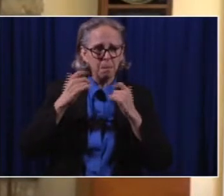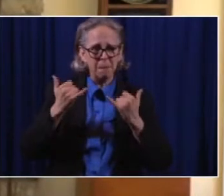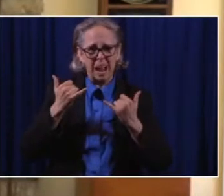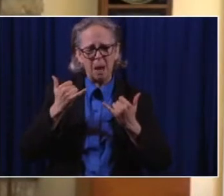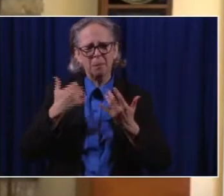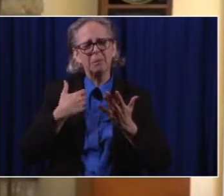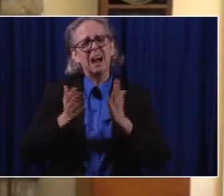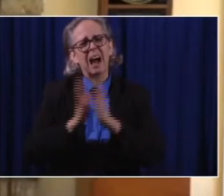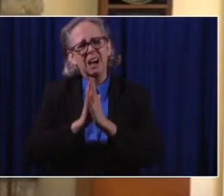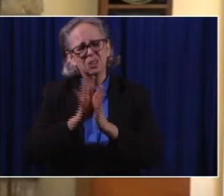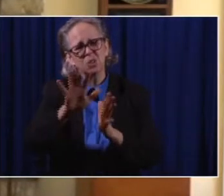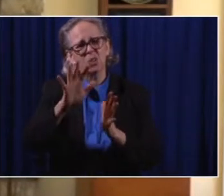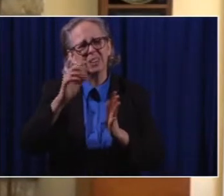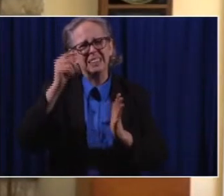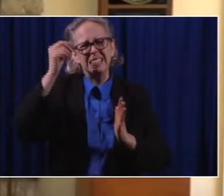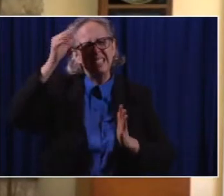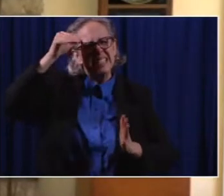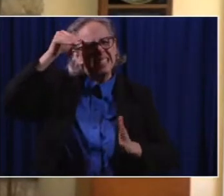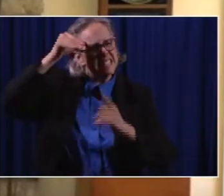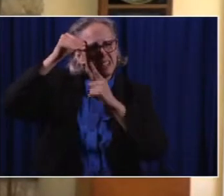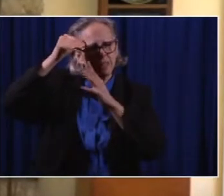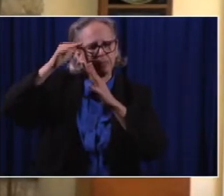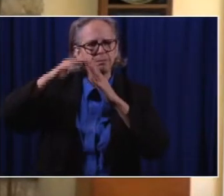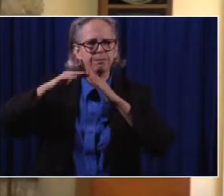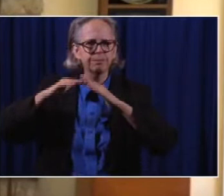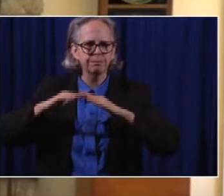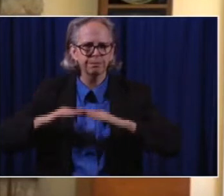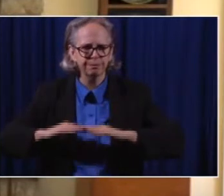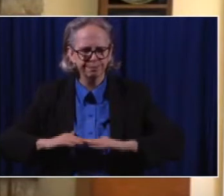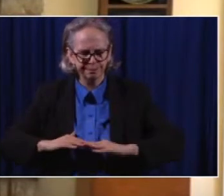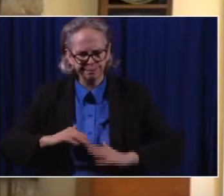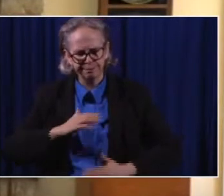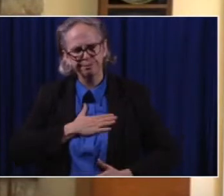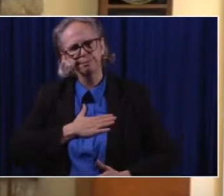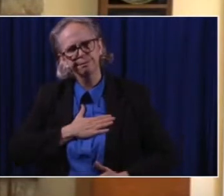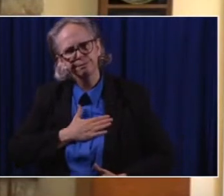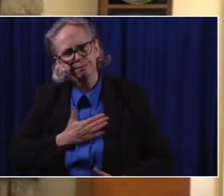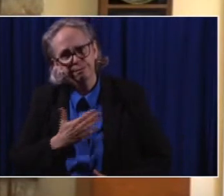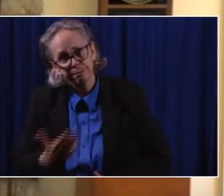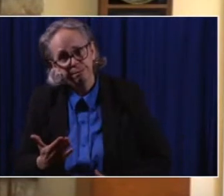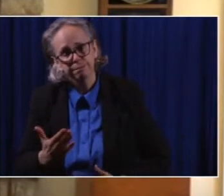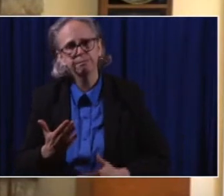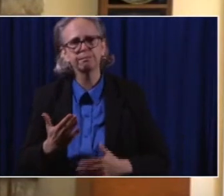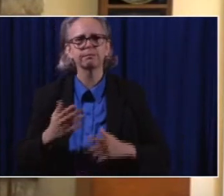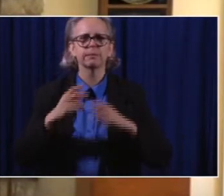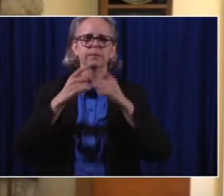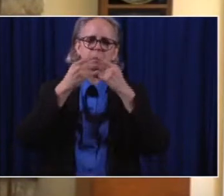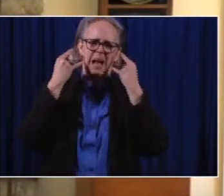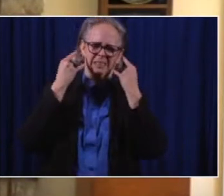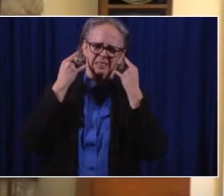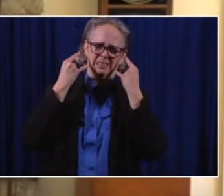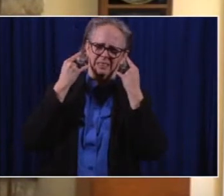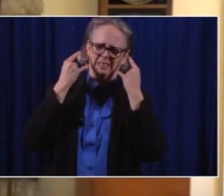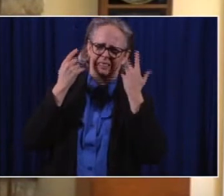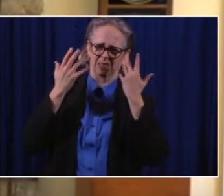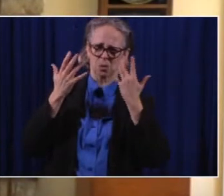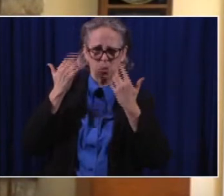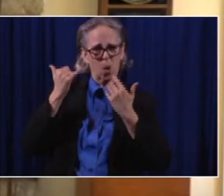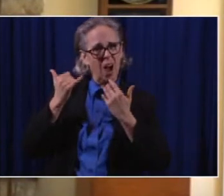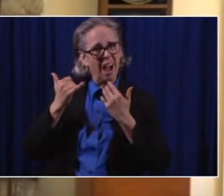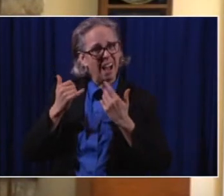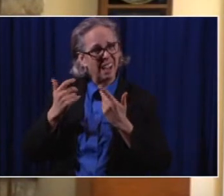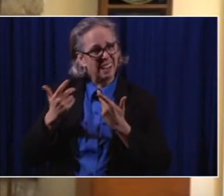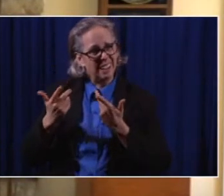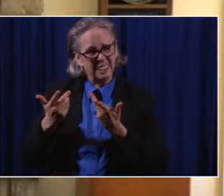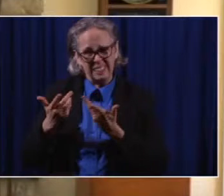what we hope is with the new order, with the enforcement threat out there, frankly, that people will comply a